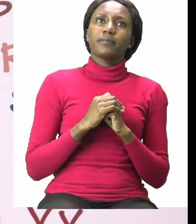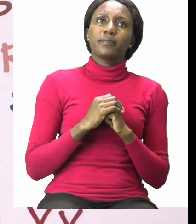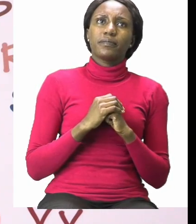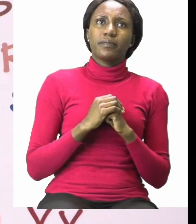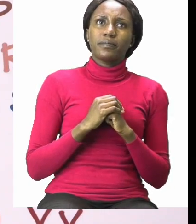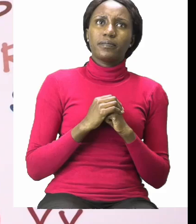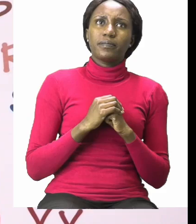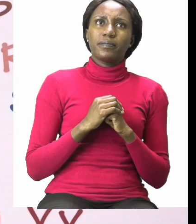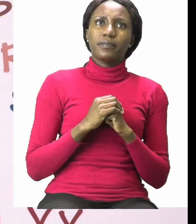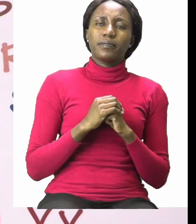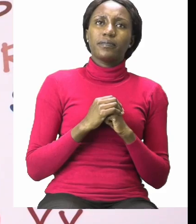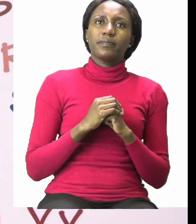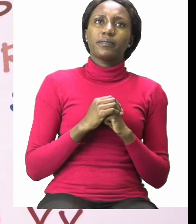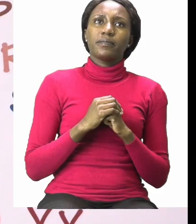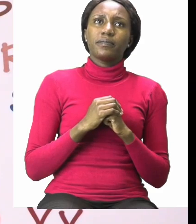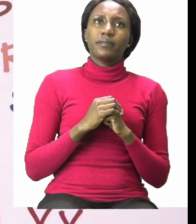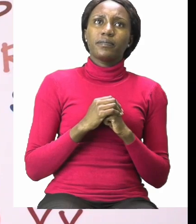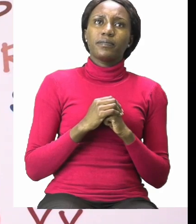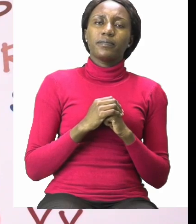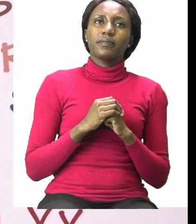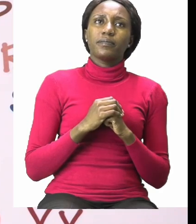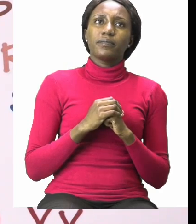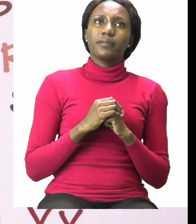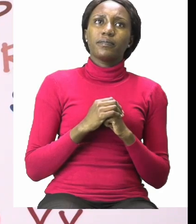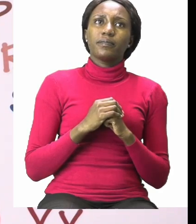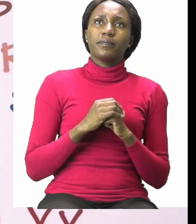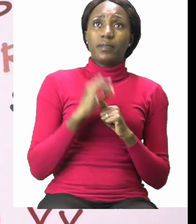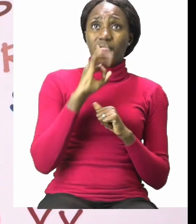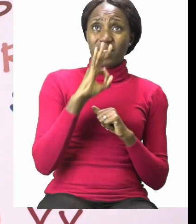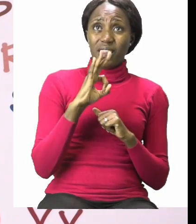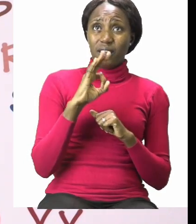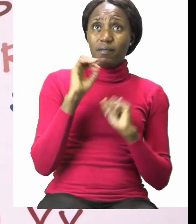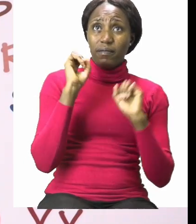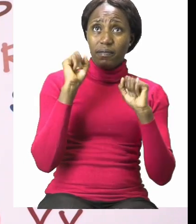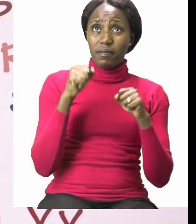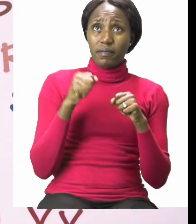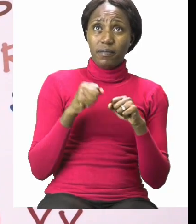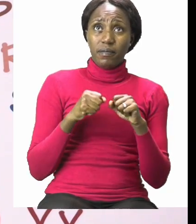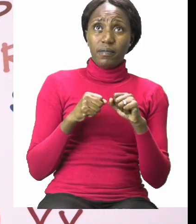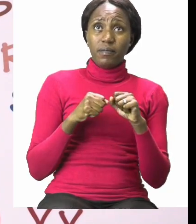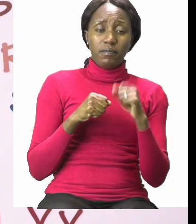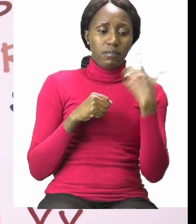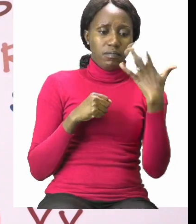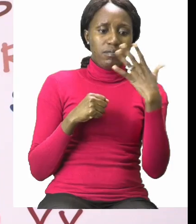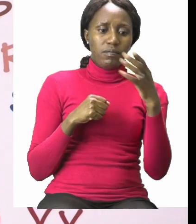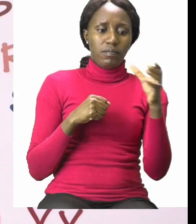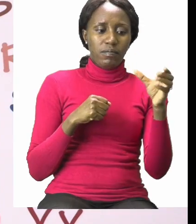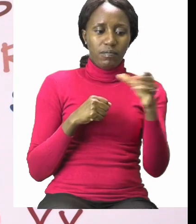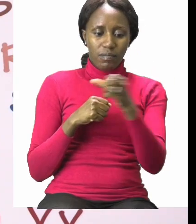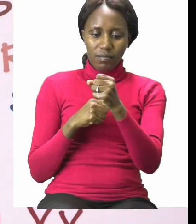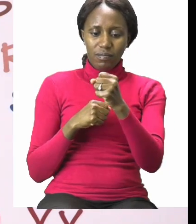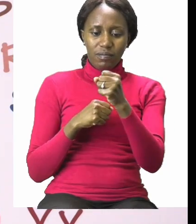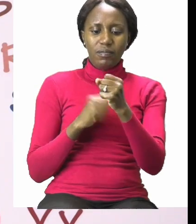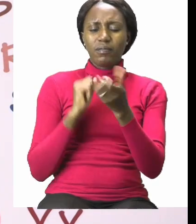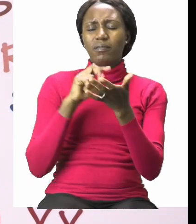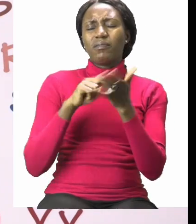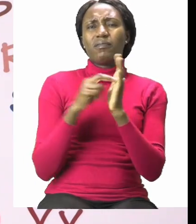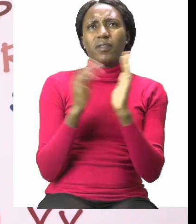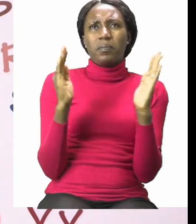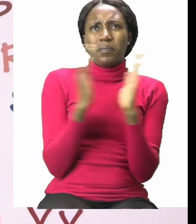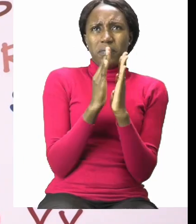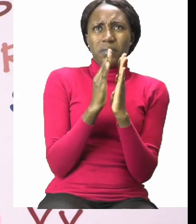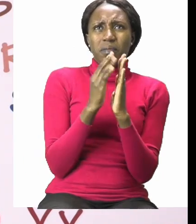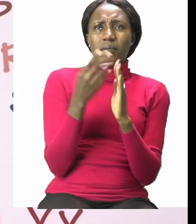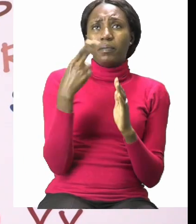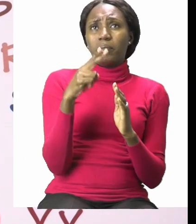is thick. But if I can hold a tree with just one hand, I can say it